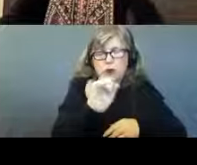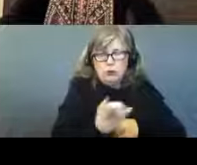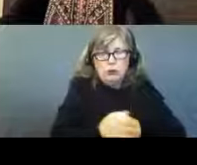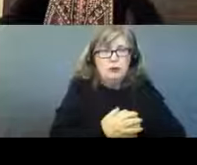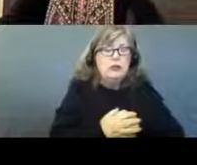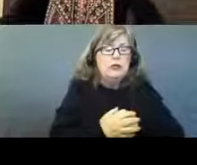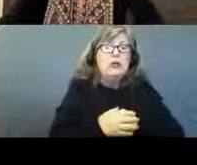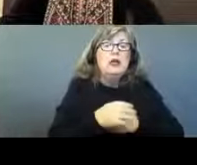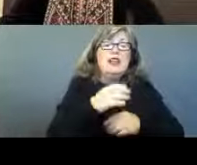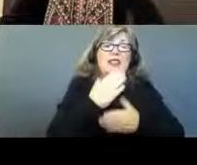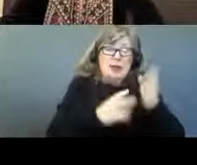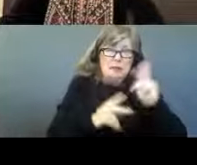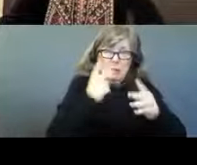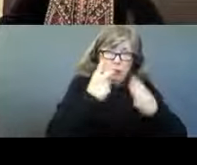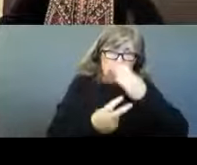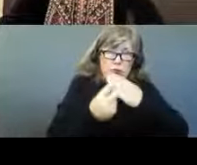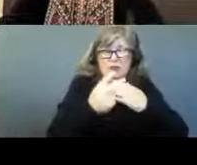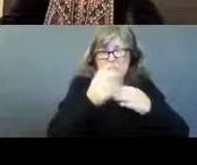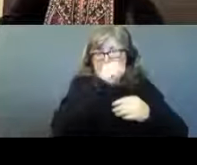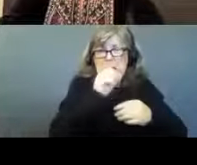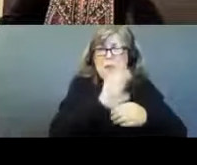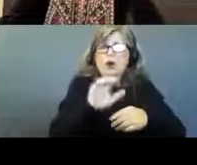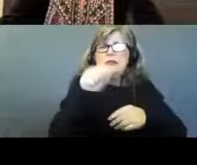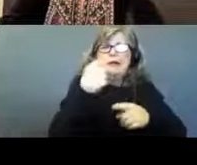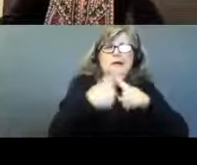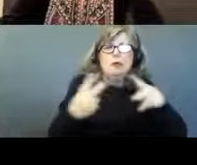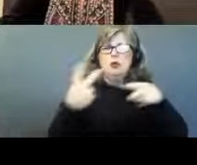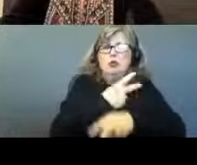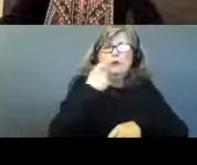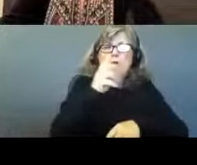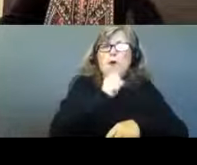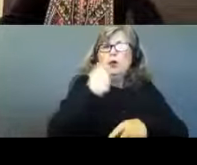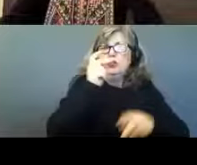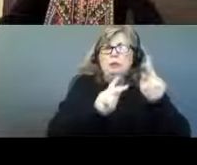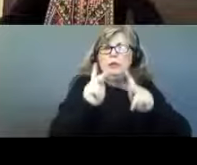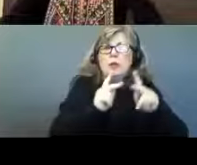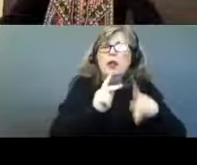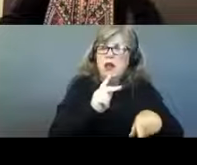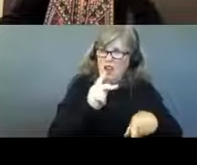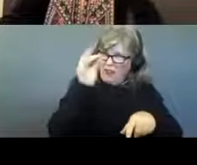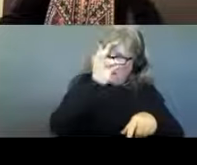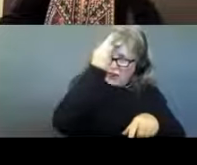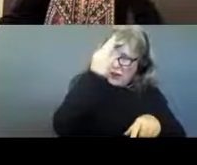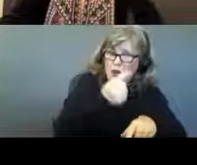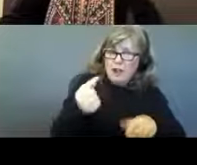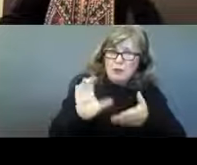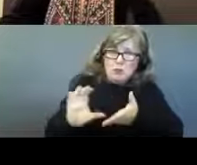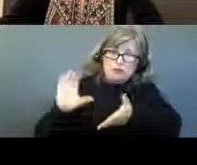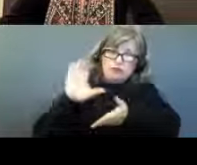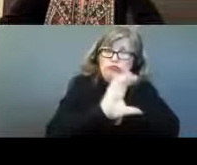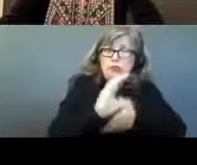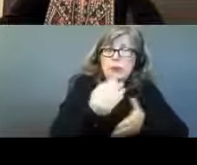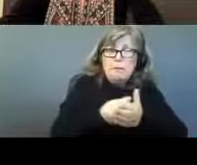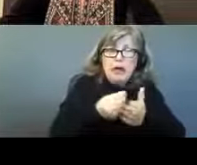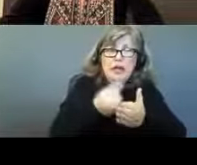older people and expressed disappointment that the federal government had not put further funding into battling abuse through awareness